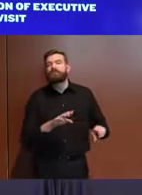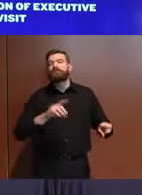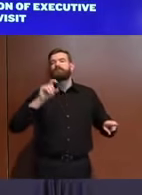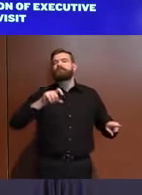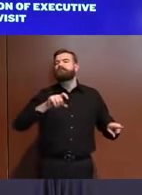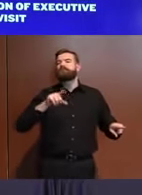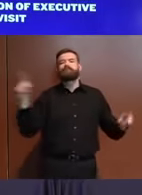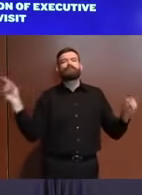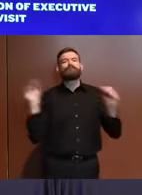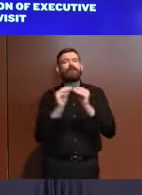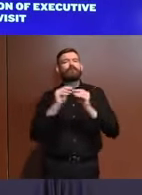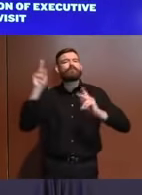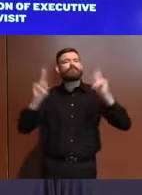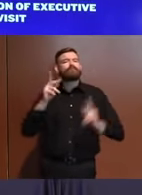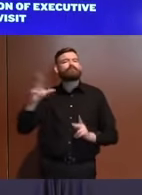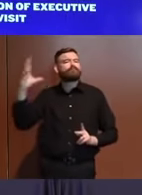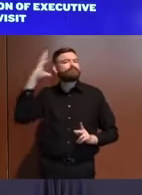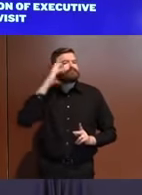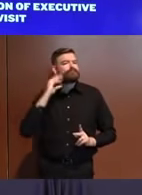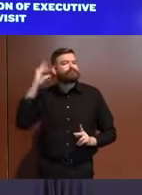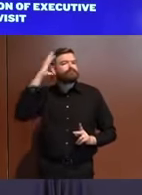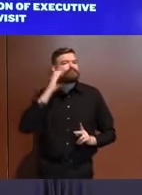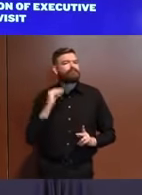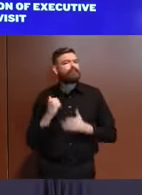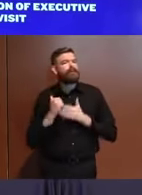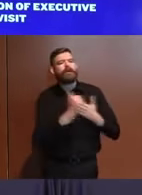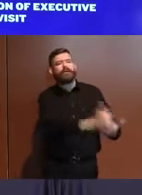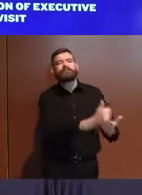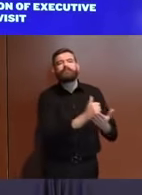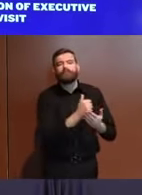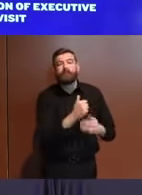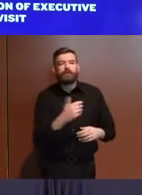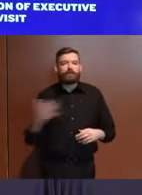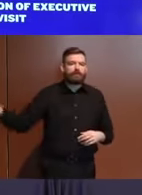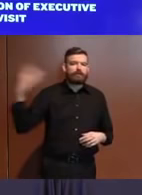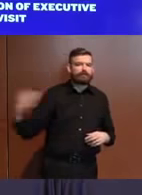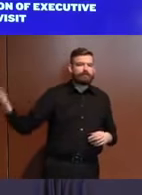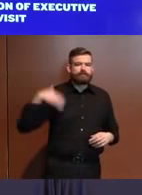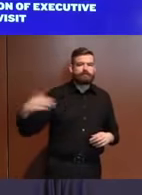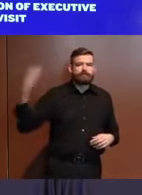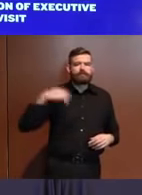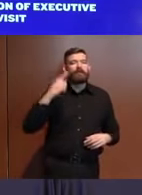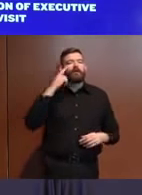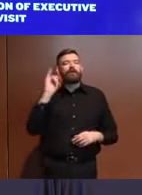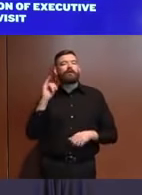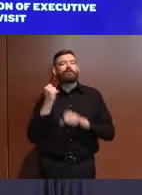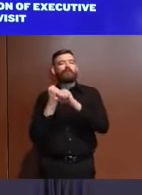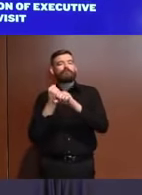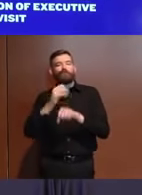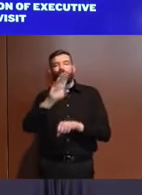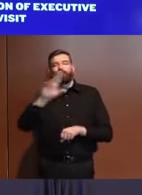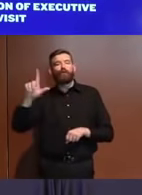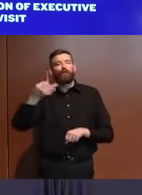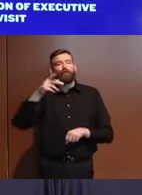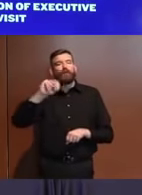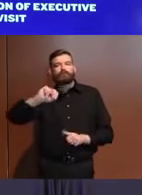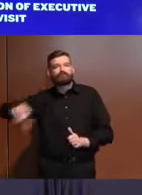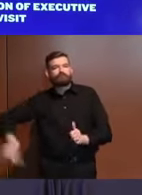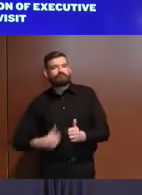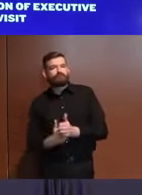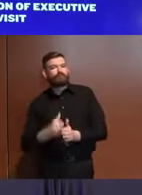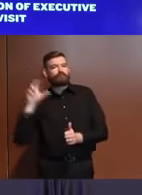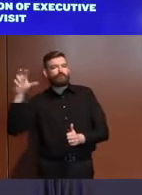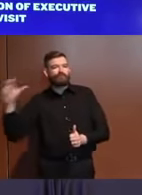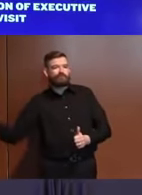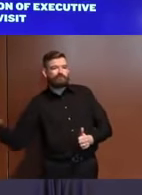as they say in baseball. Today, I'm adding my voice in putting out a call for volunteers with qualified medical training and